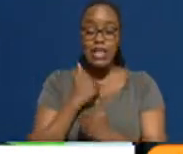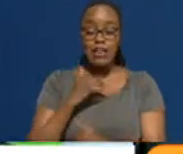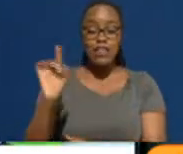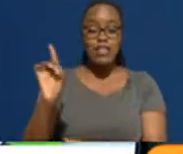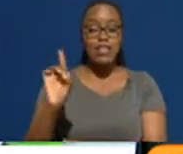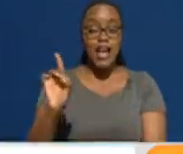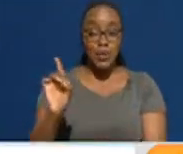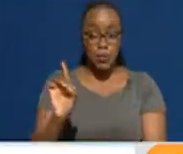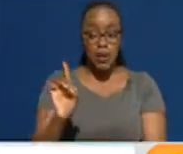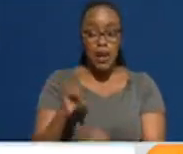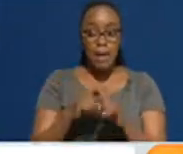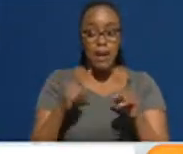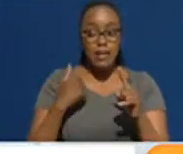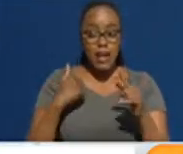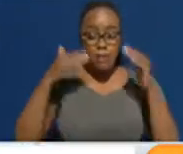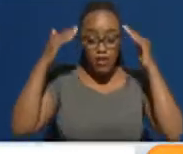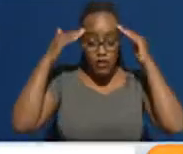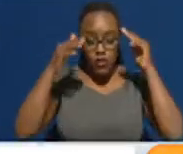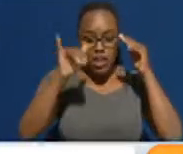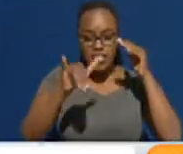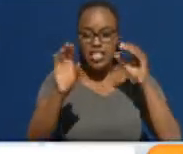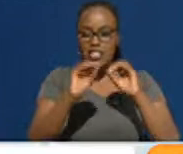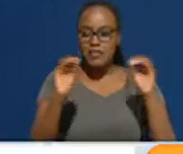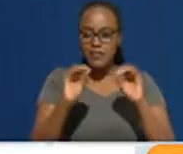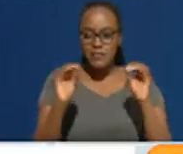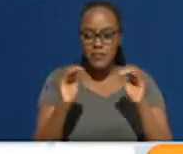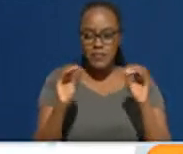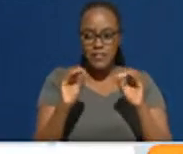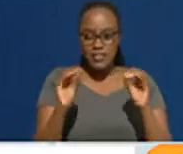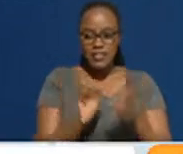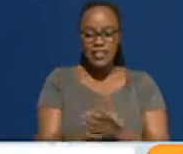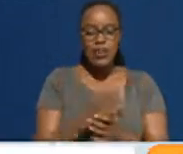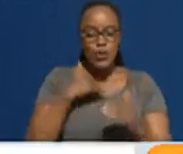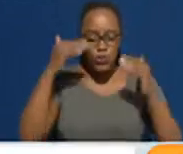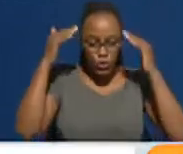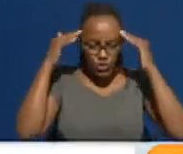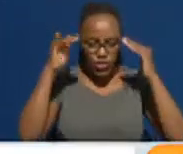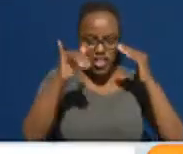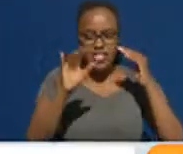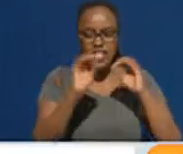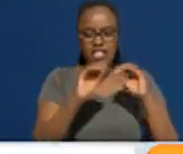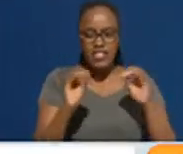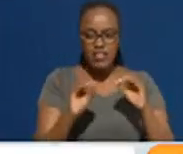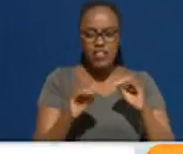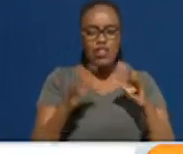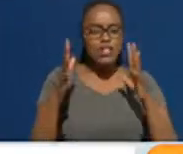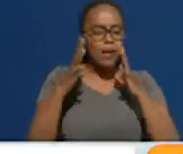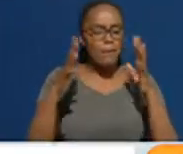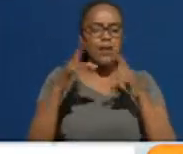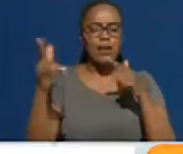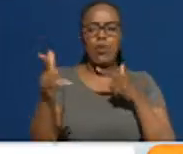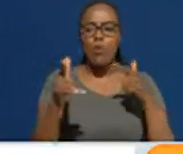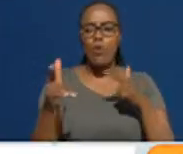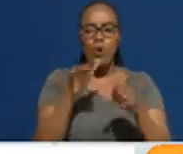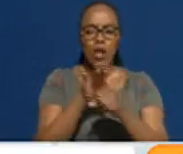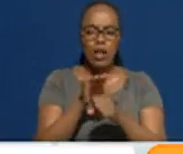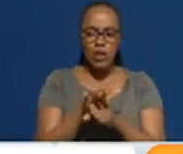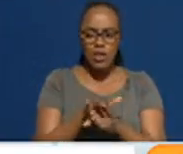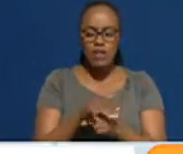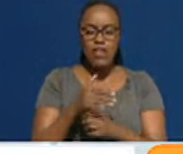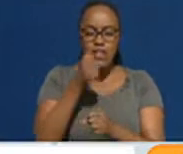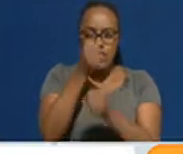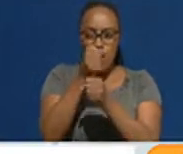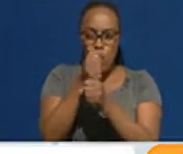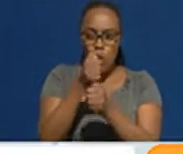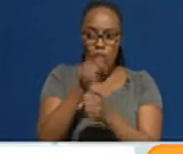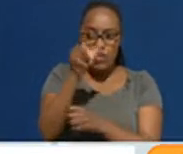Nairobi, but I don't want to focus on that. Let's broaden this. It was a huge fight, you know. I mean, the work of a candidate